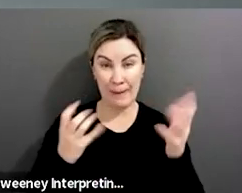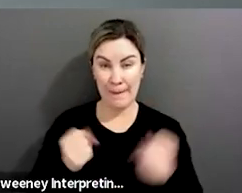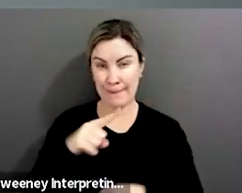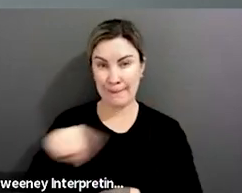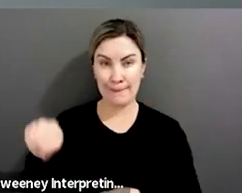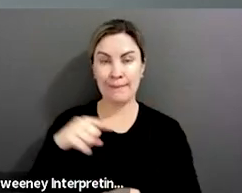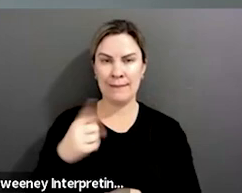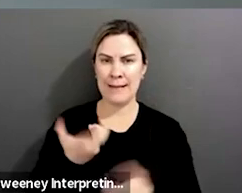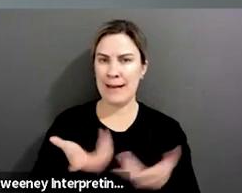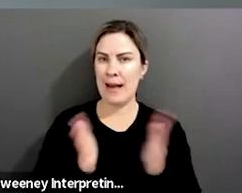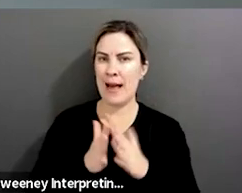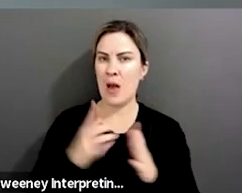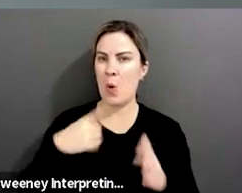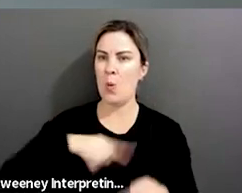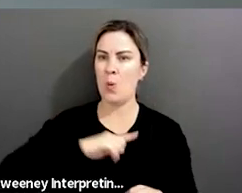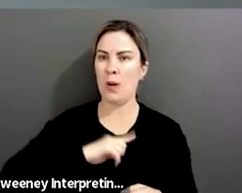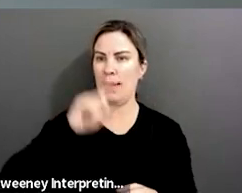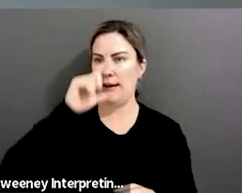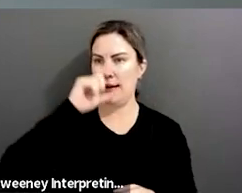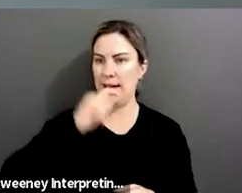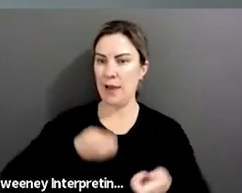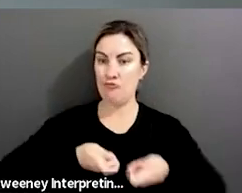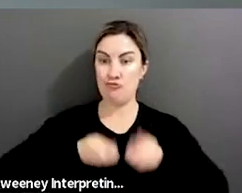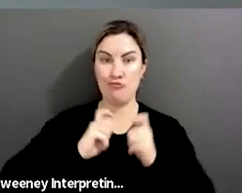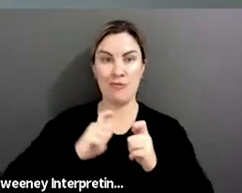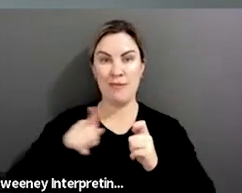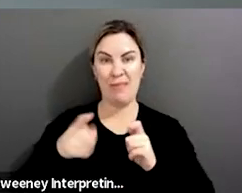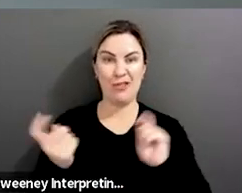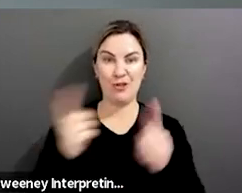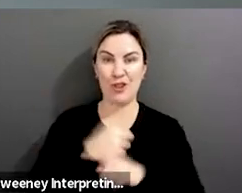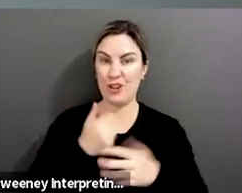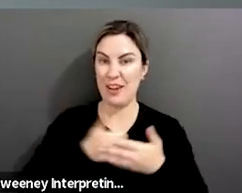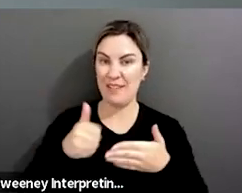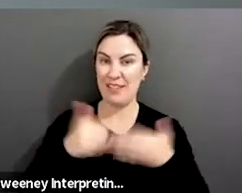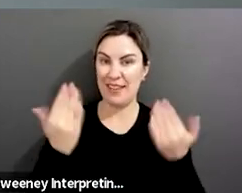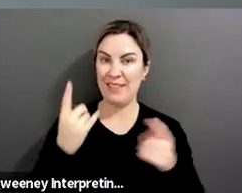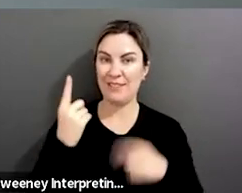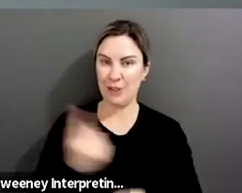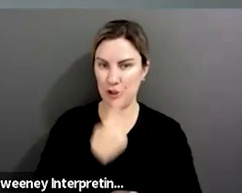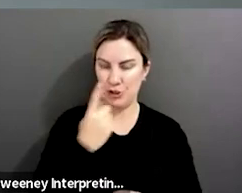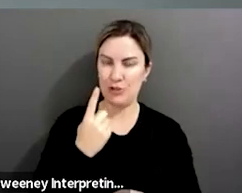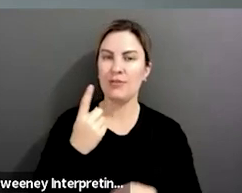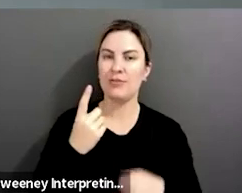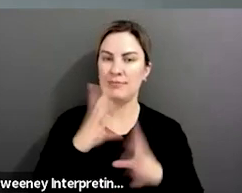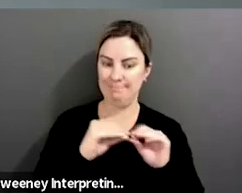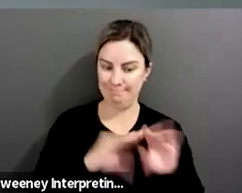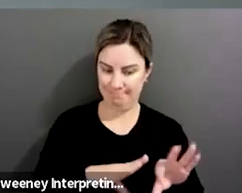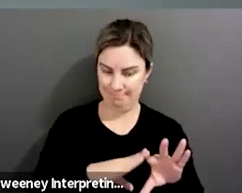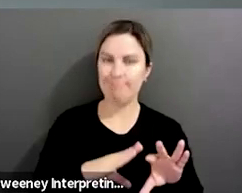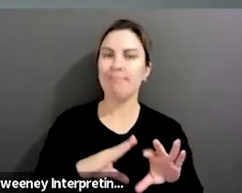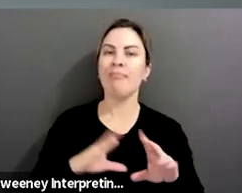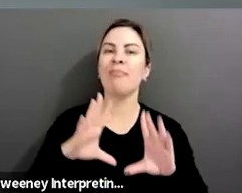to first address and make those shifts in a day-to-day sense, to then also bolster